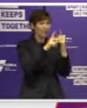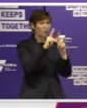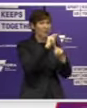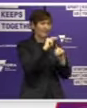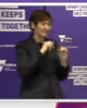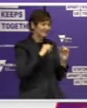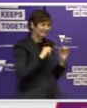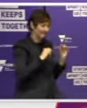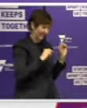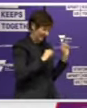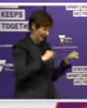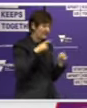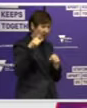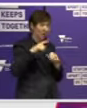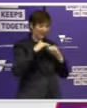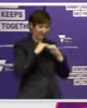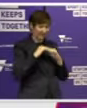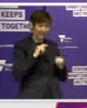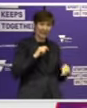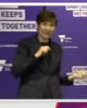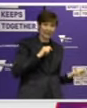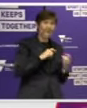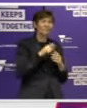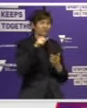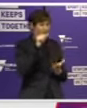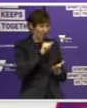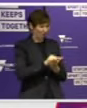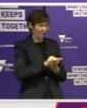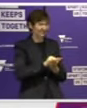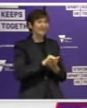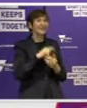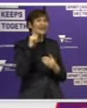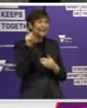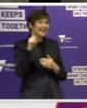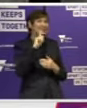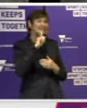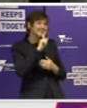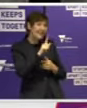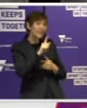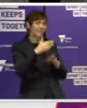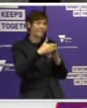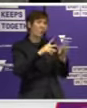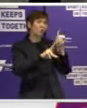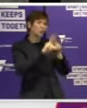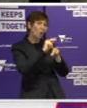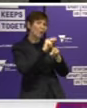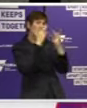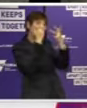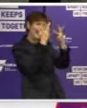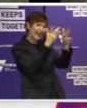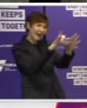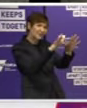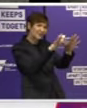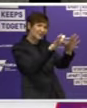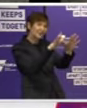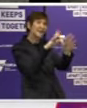Cabinet. Correct. And he said he had a conversation with you prior to leaving at 12 noon when he spoke to your Chief of Staff.